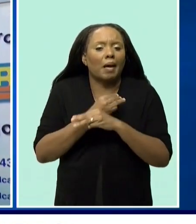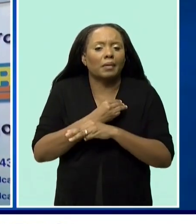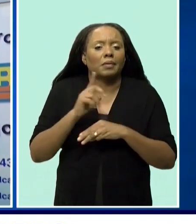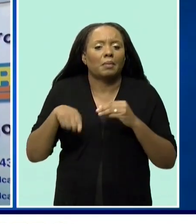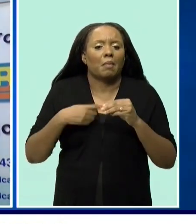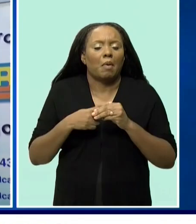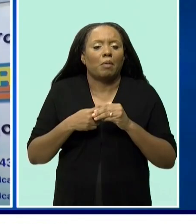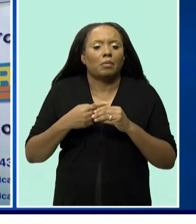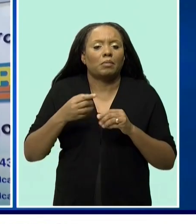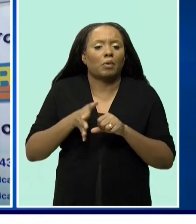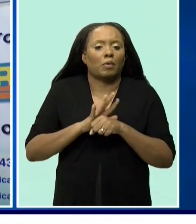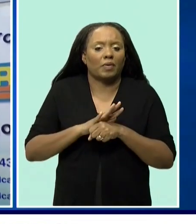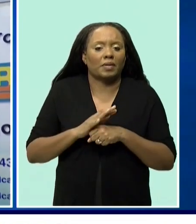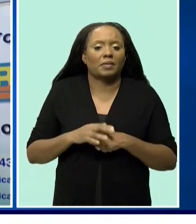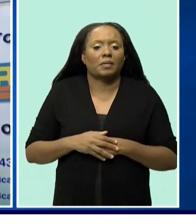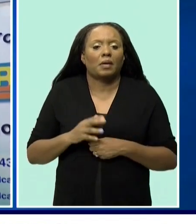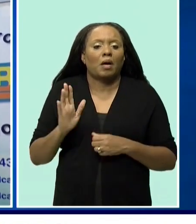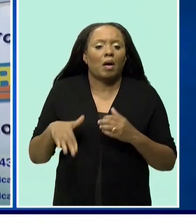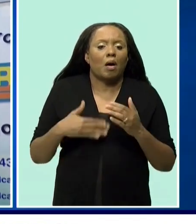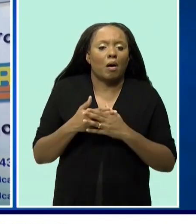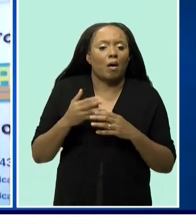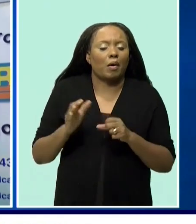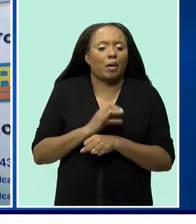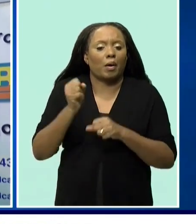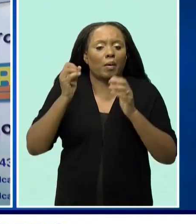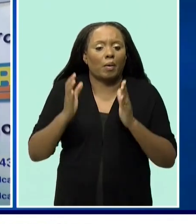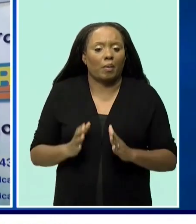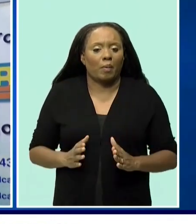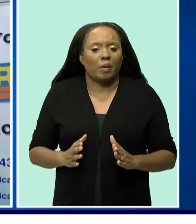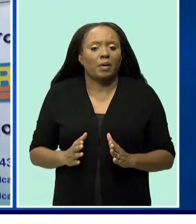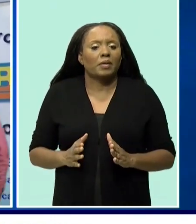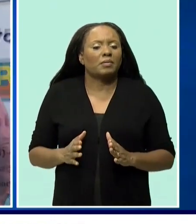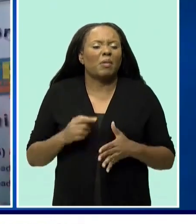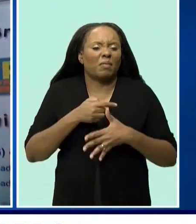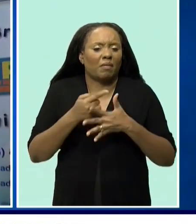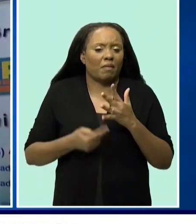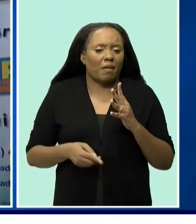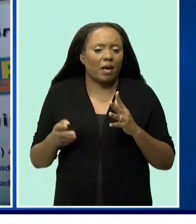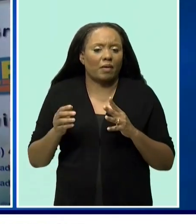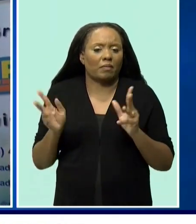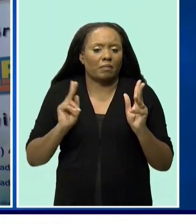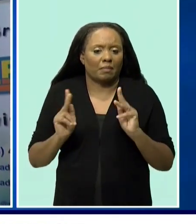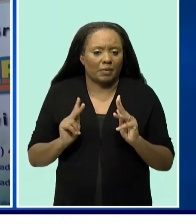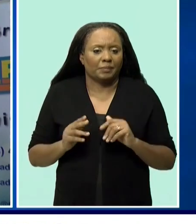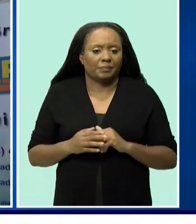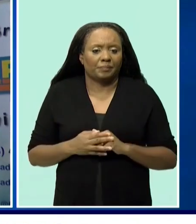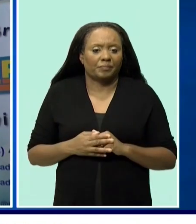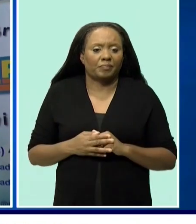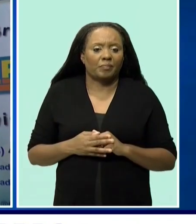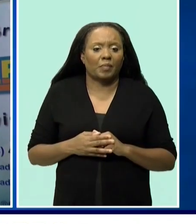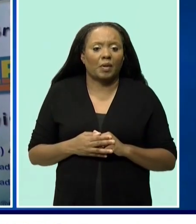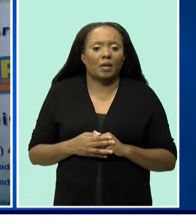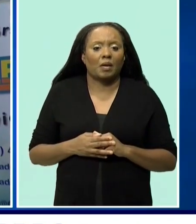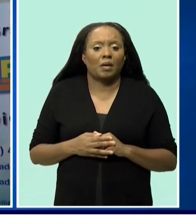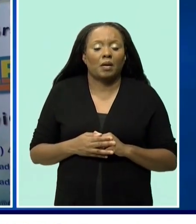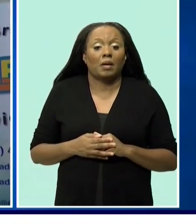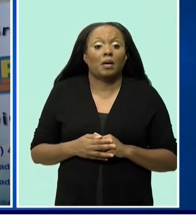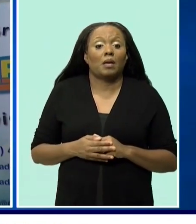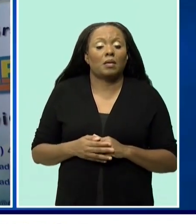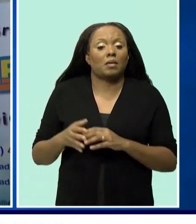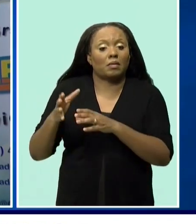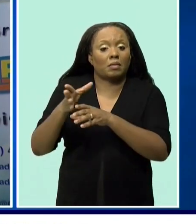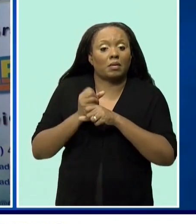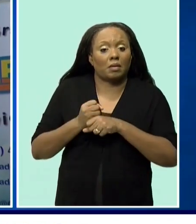category coverage of the COVID-19 pandemic were Shamko Pillay, Sharon Austin Gill, Moore, Joel Boyne,